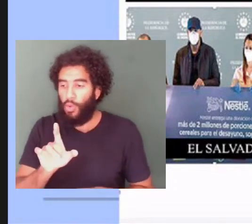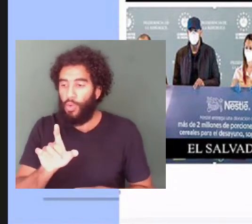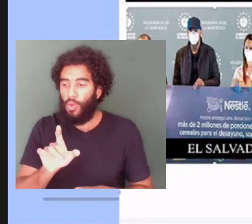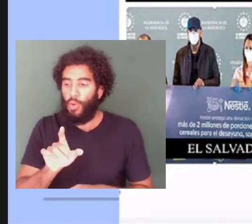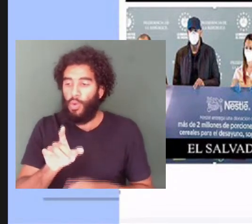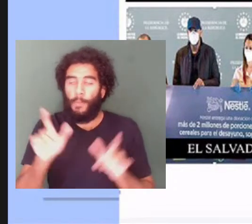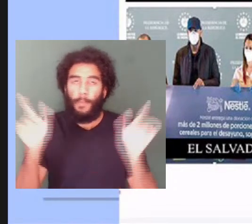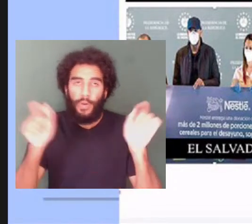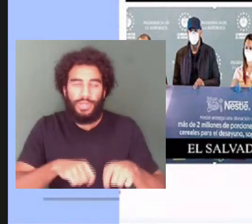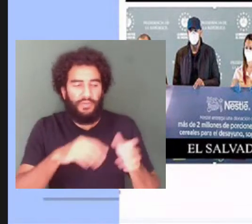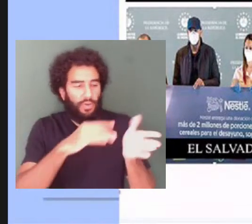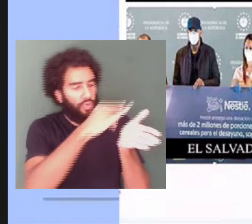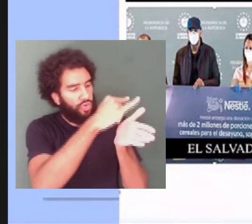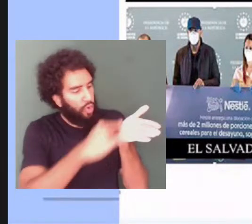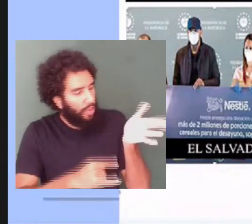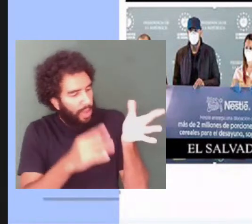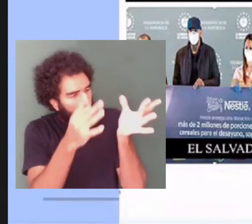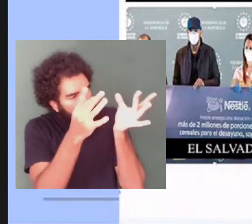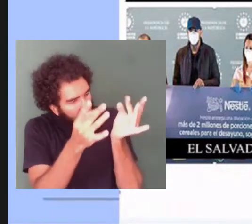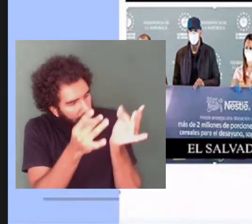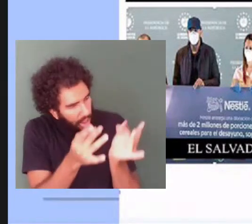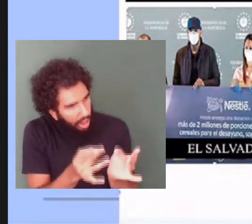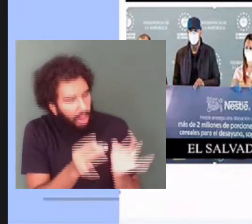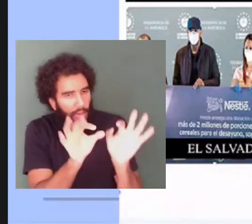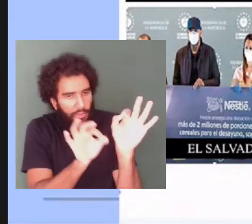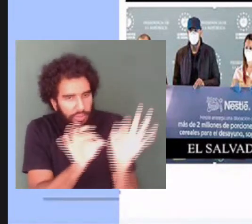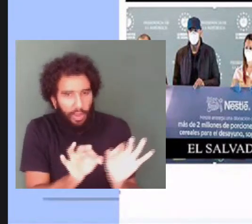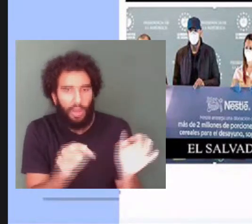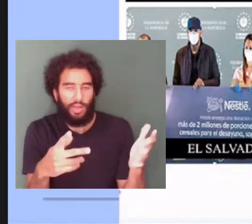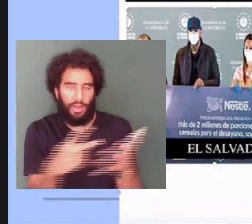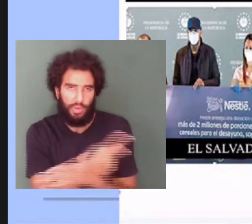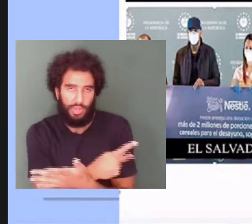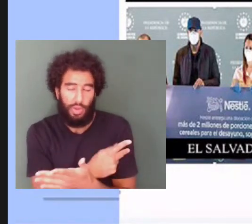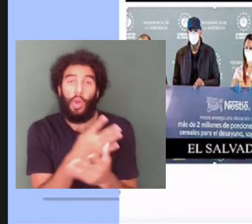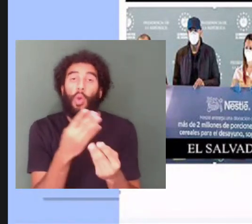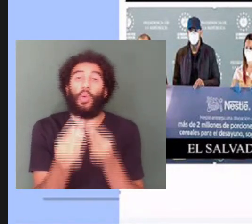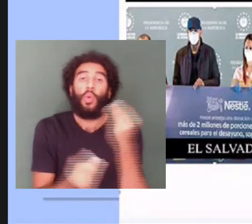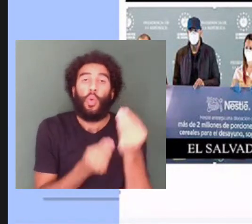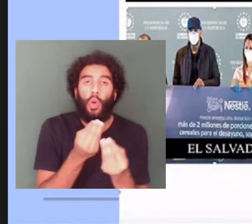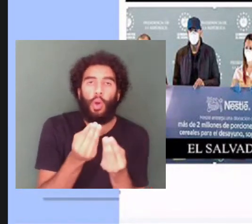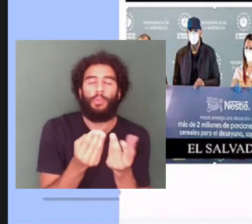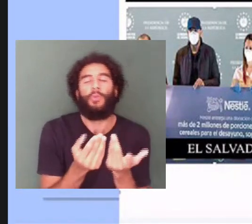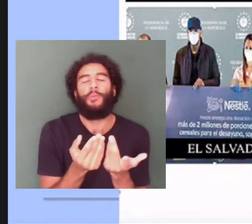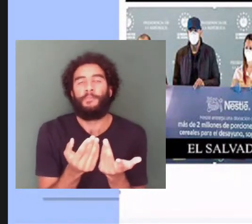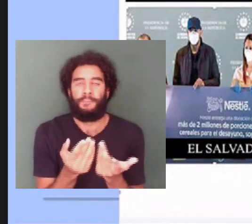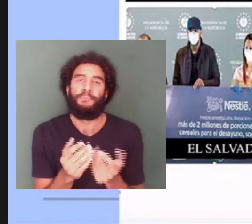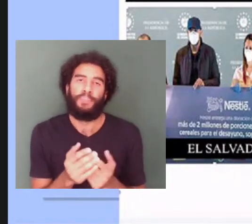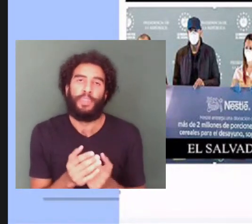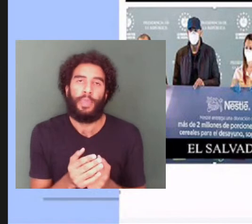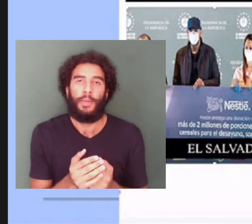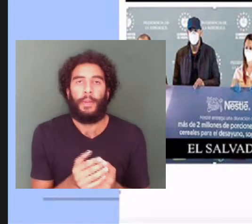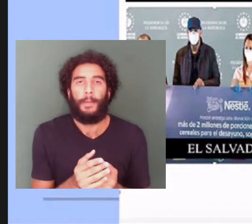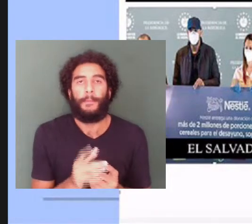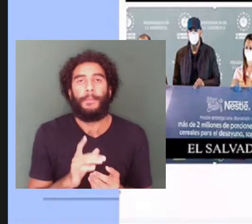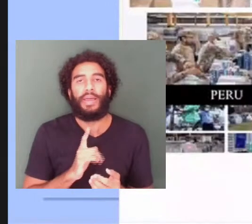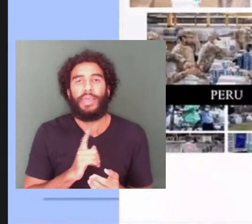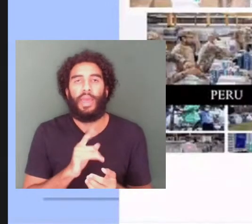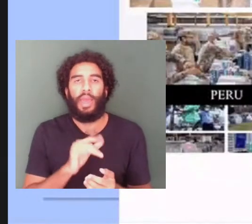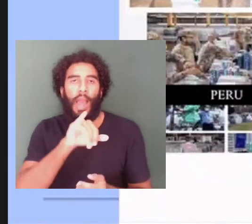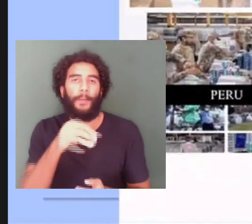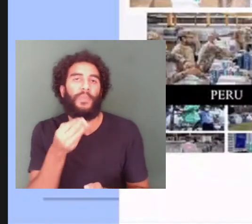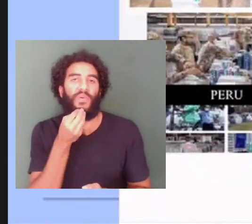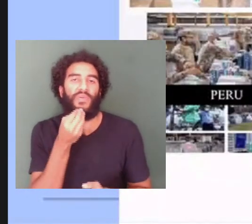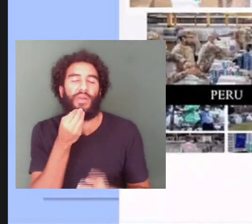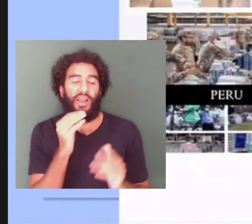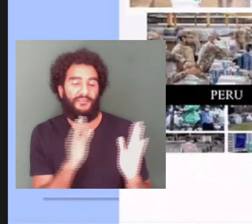to document in a very detailed manner what happened and how it was used, so they could have